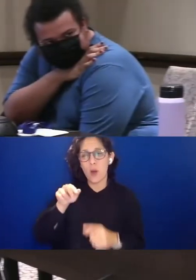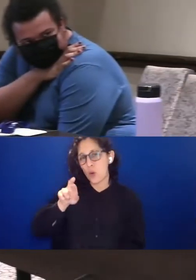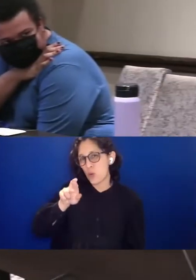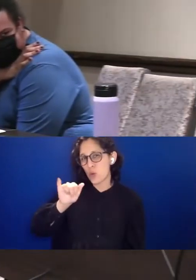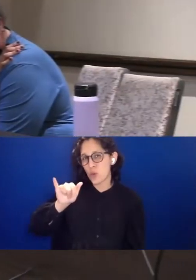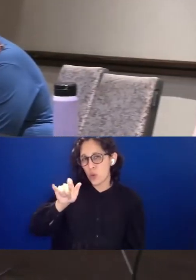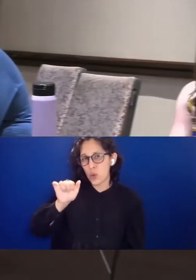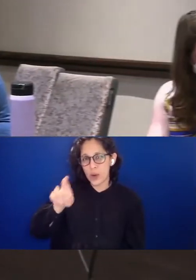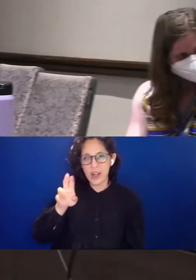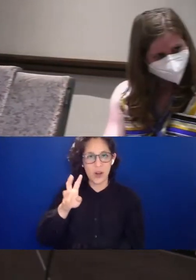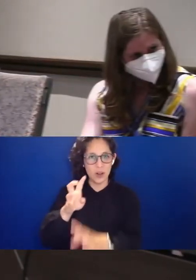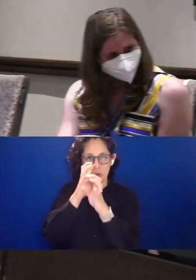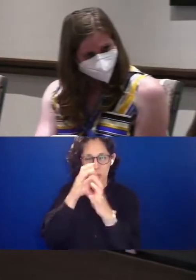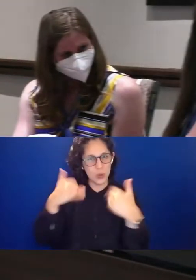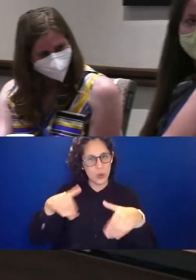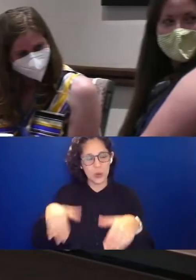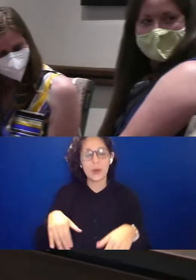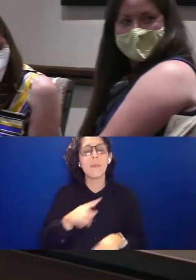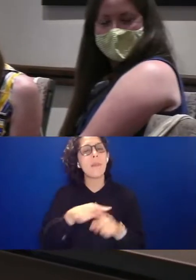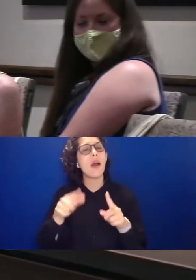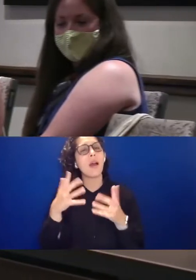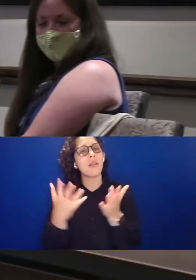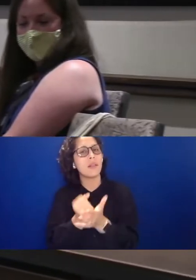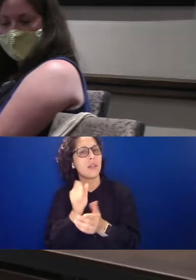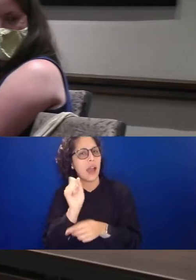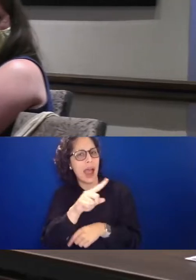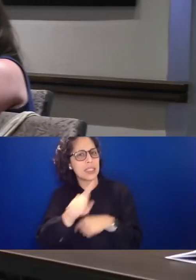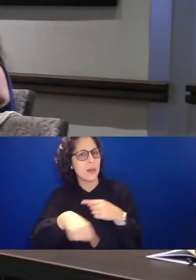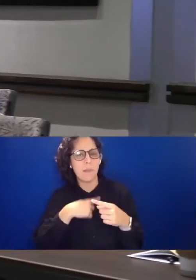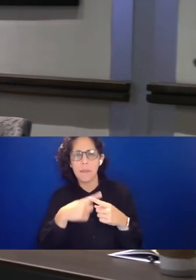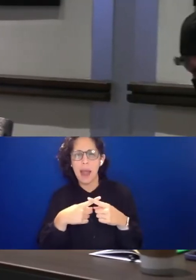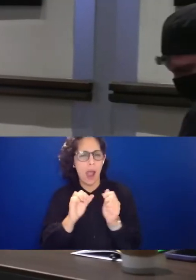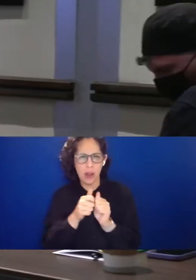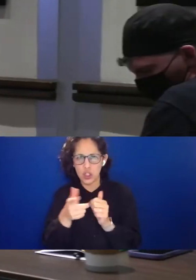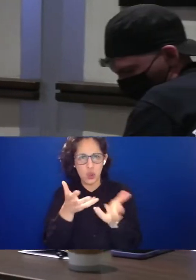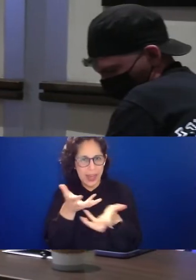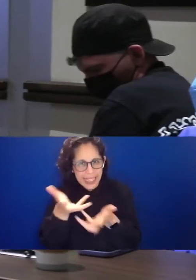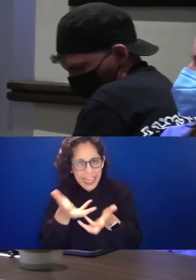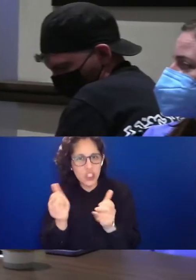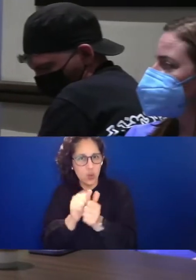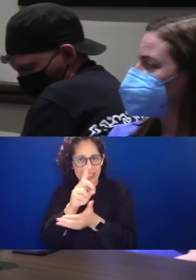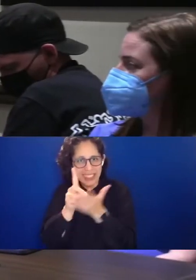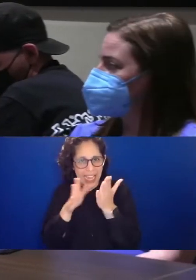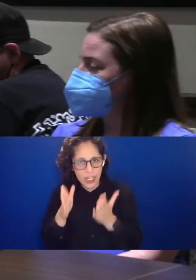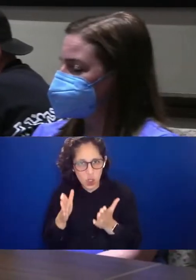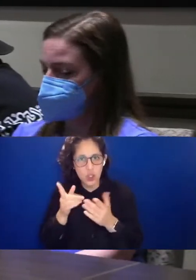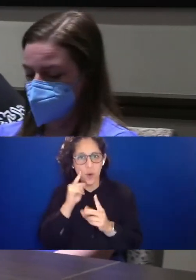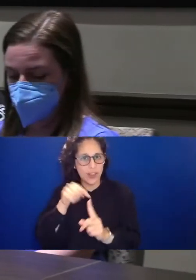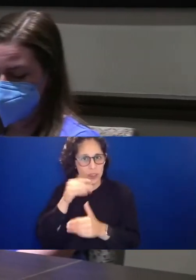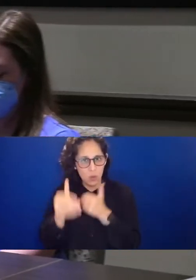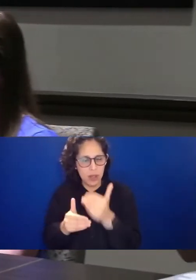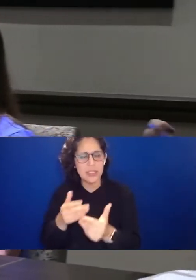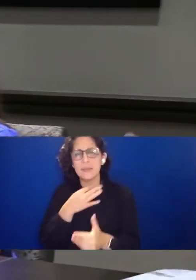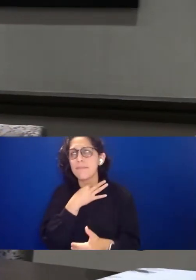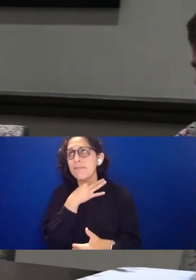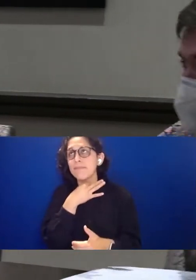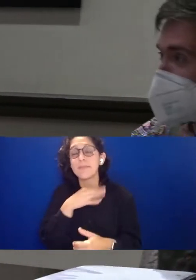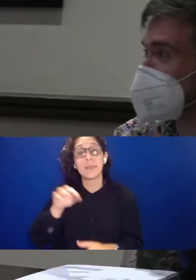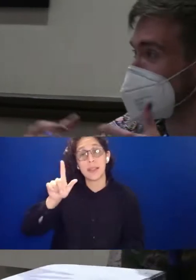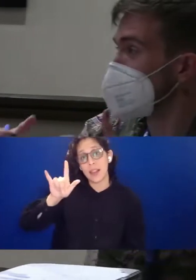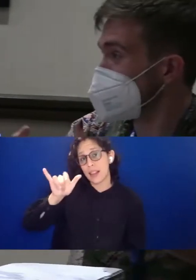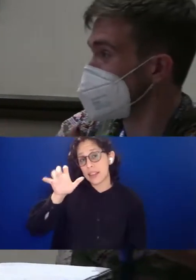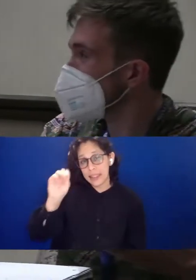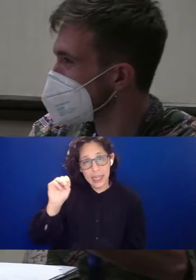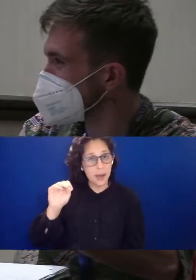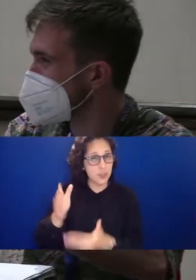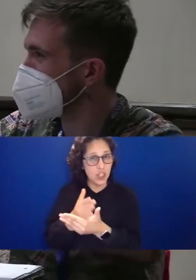I wanted to ask more about the way you engage with designers sort of in the process. I'm curious more, Liam, and kind of hearing about what it's like to